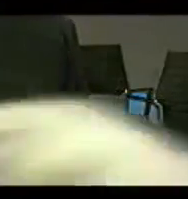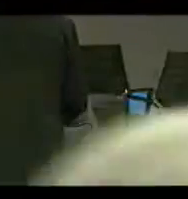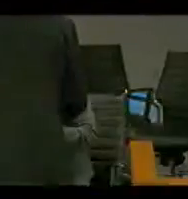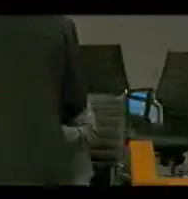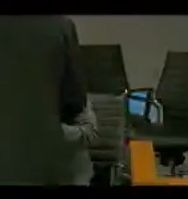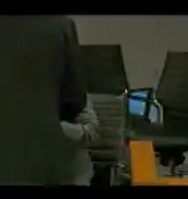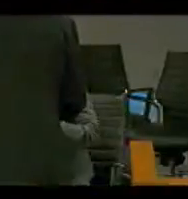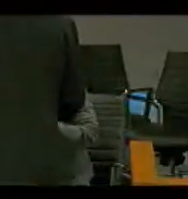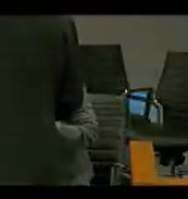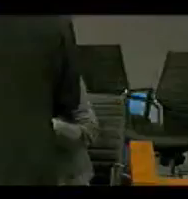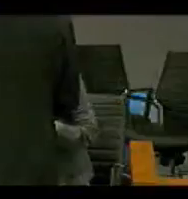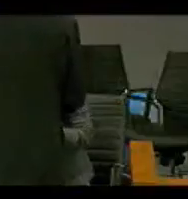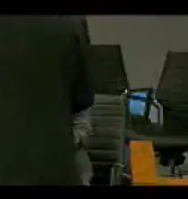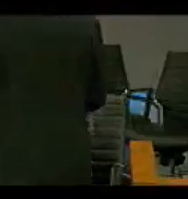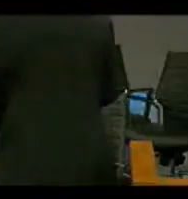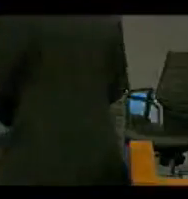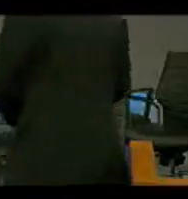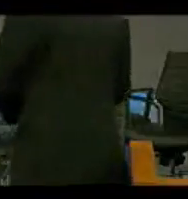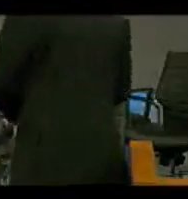But, Pete,